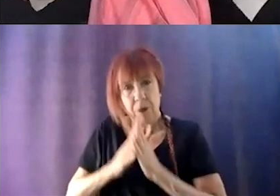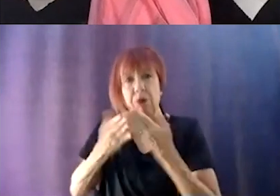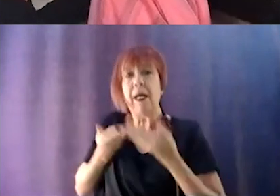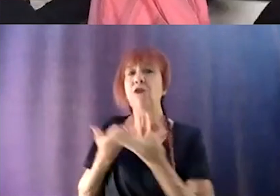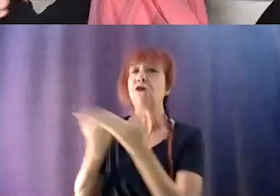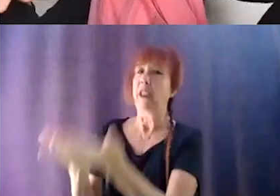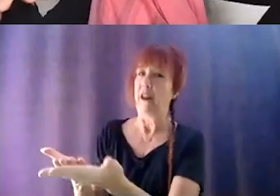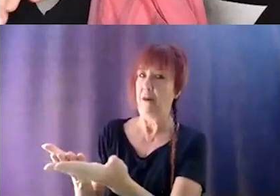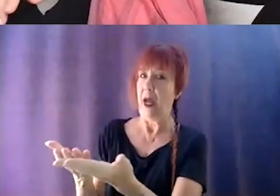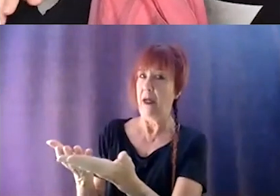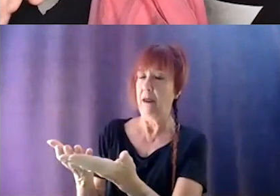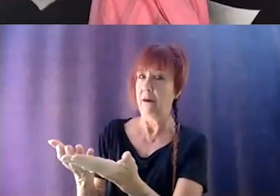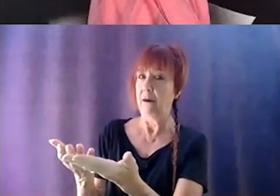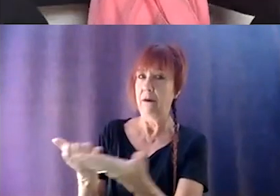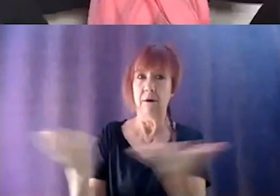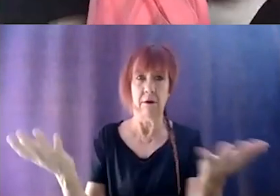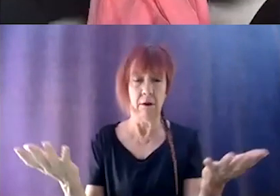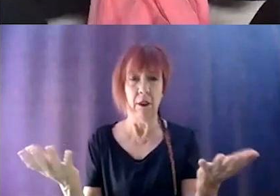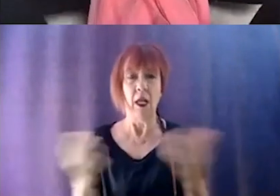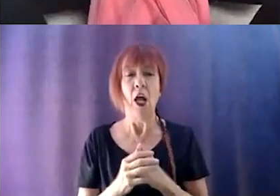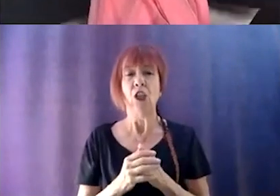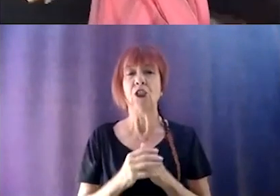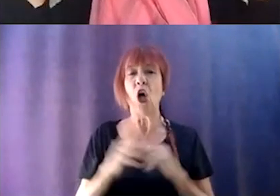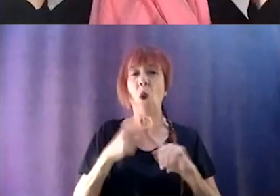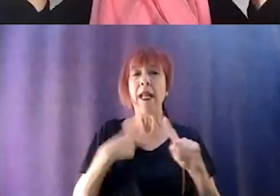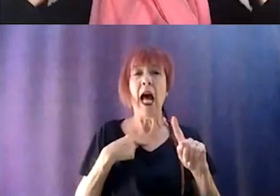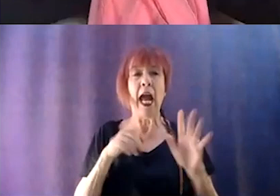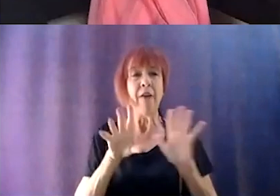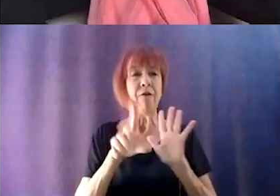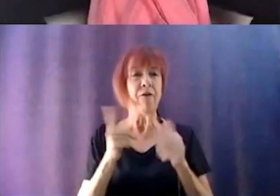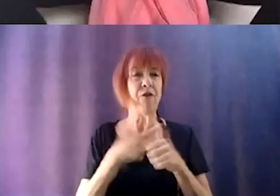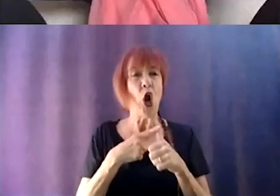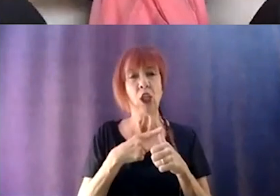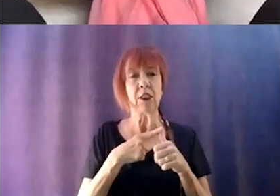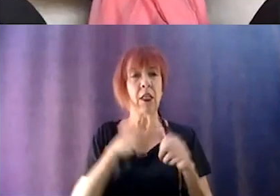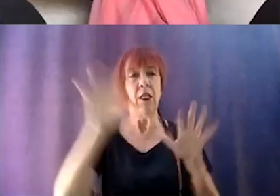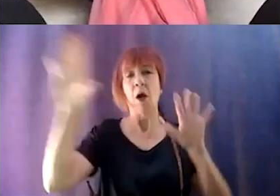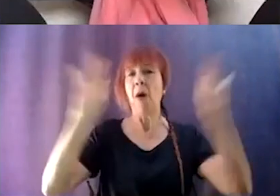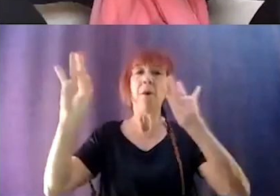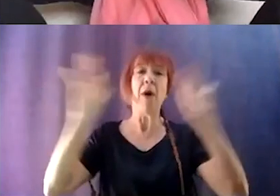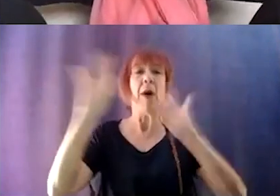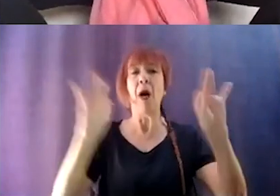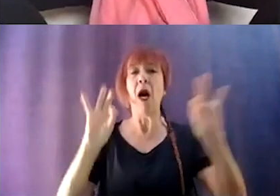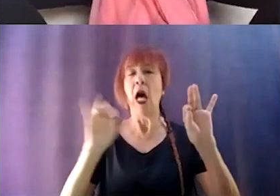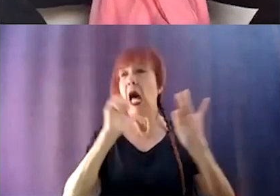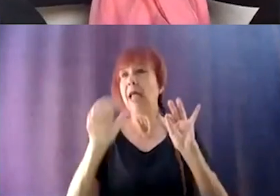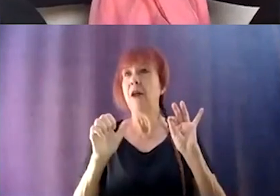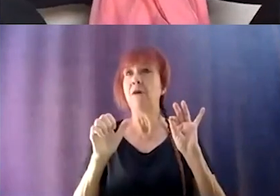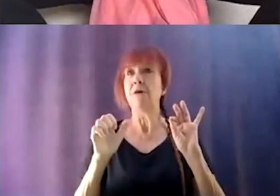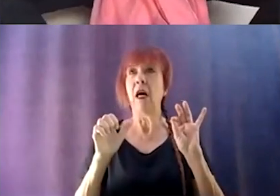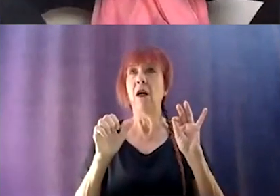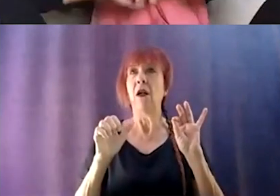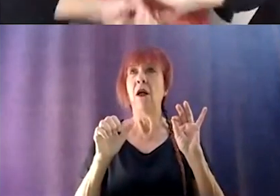when I post things from there or that information, it's not because it's what I believe, it's that. It's just,